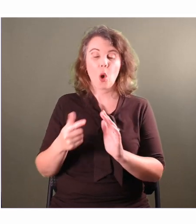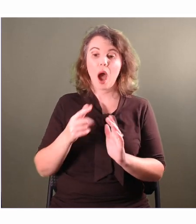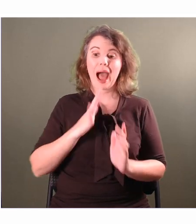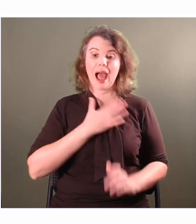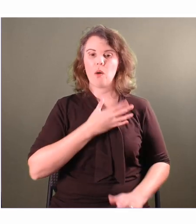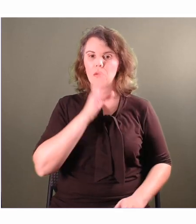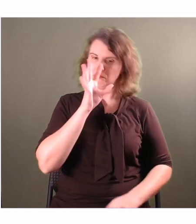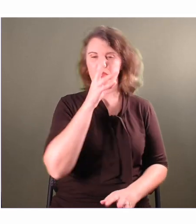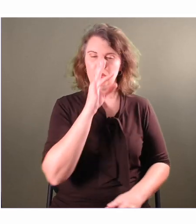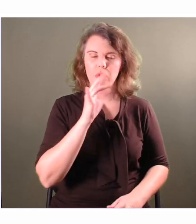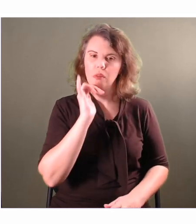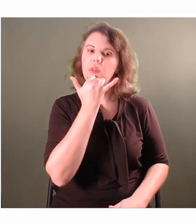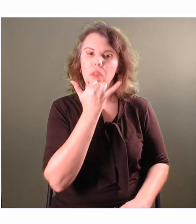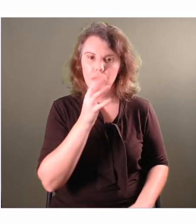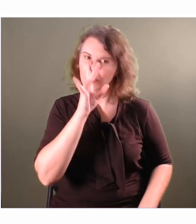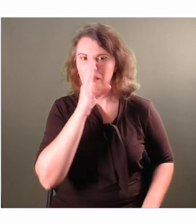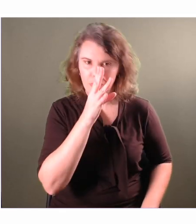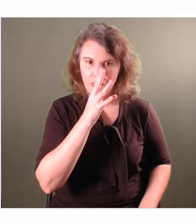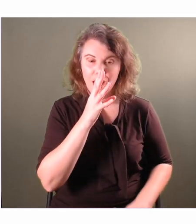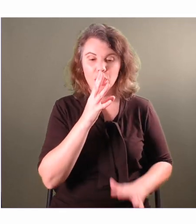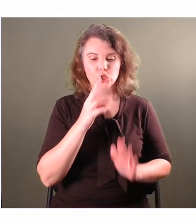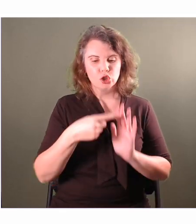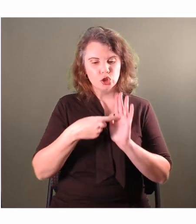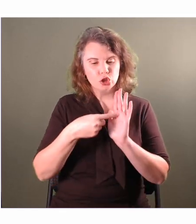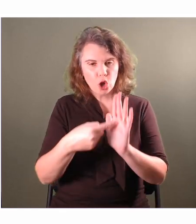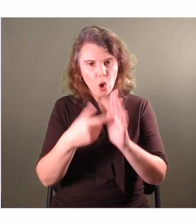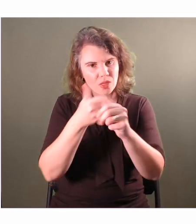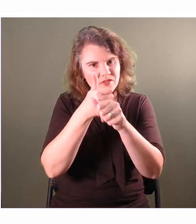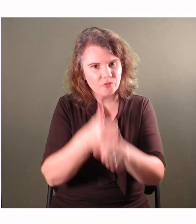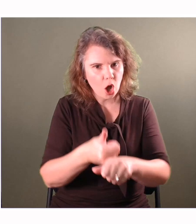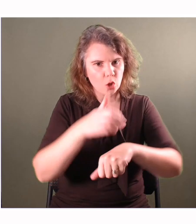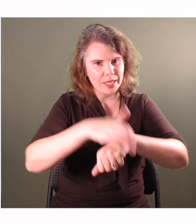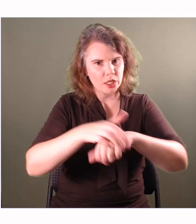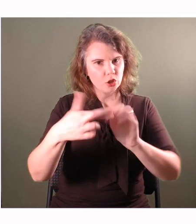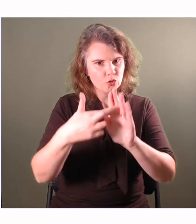So the slips sort of reveal that we know this.